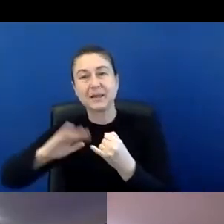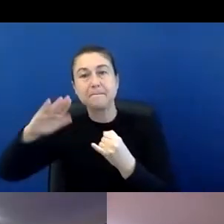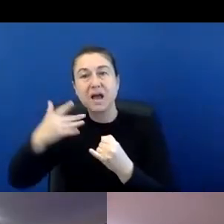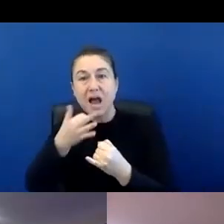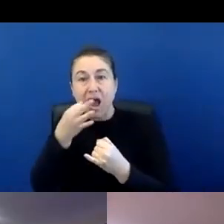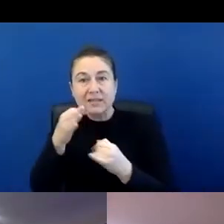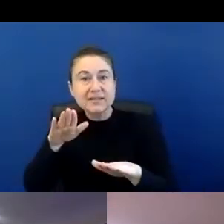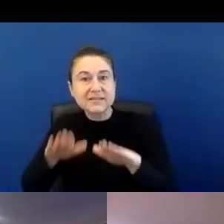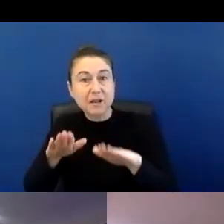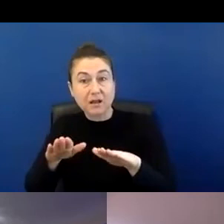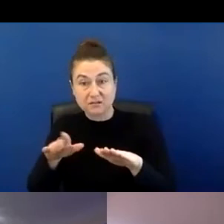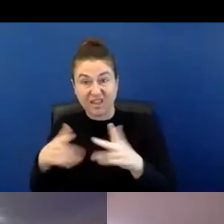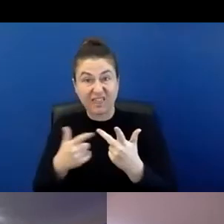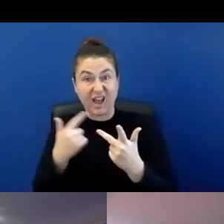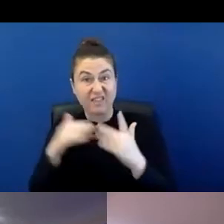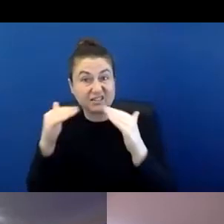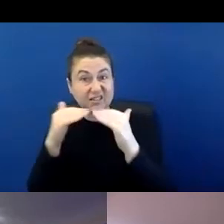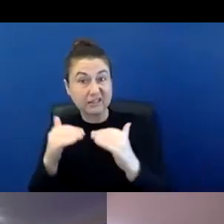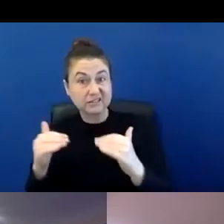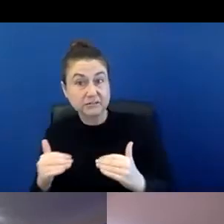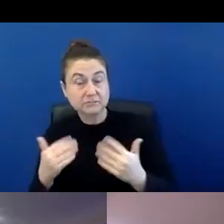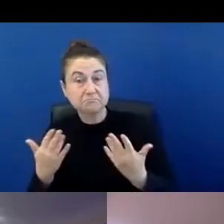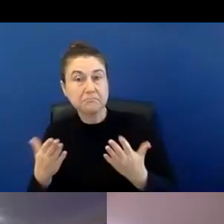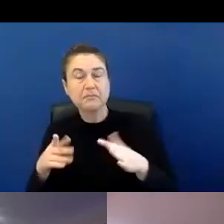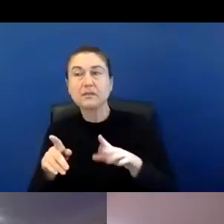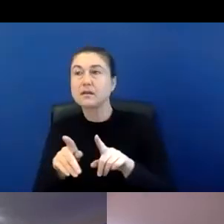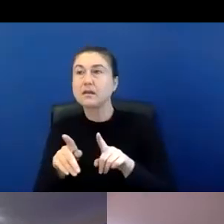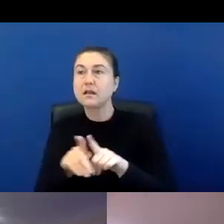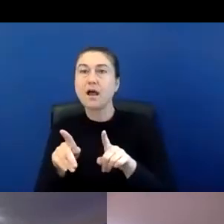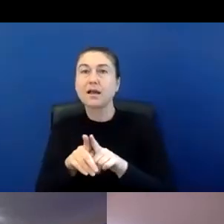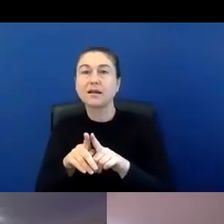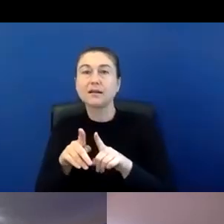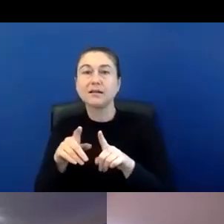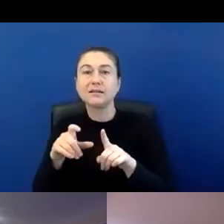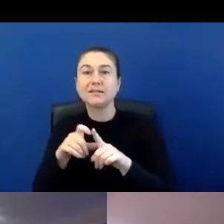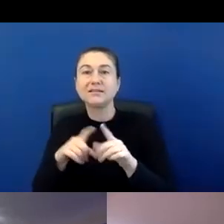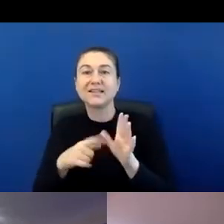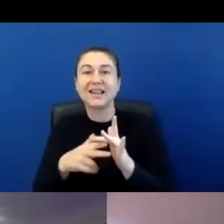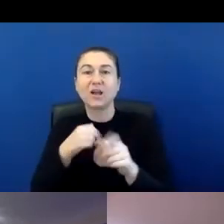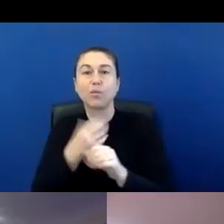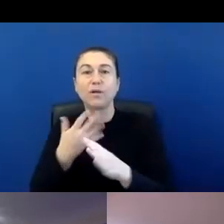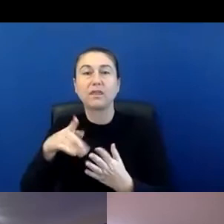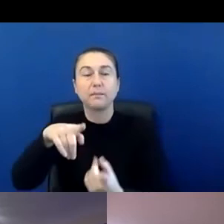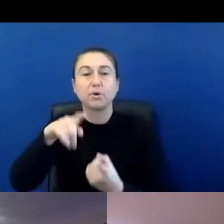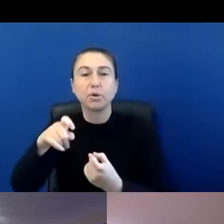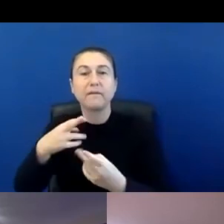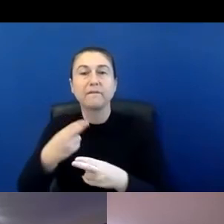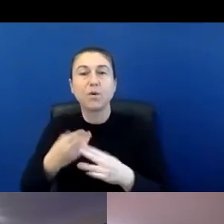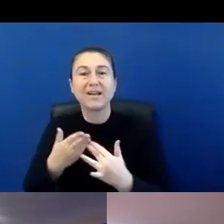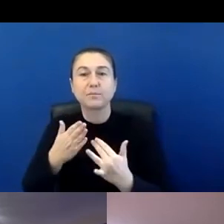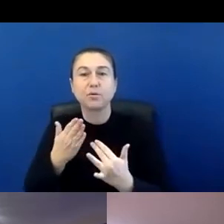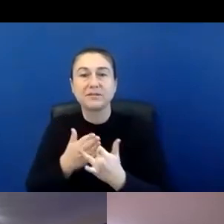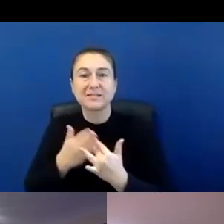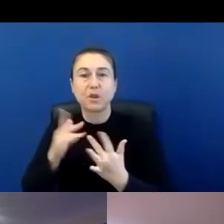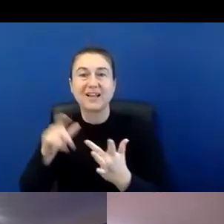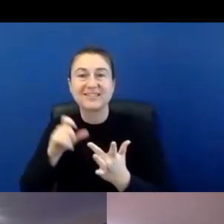those other standards, like dealing with procurement for accessible ICT, whether they'll be